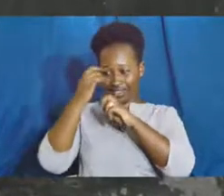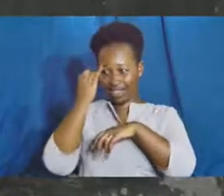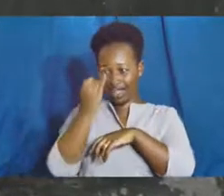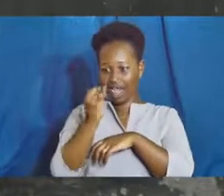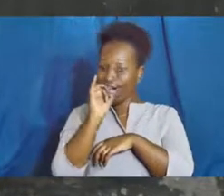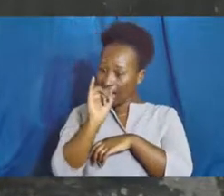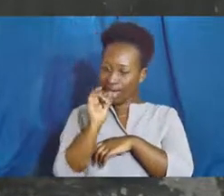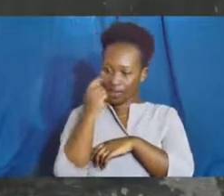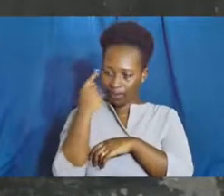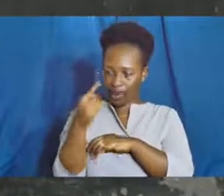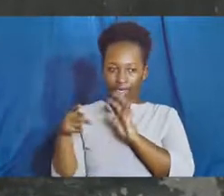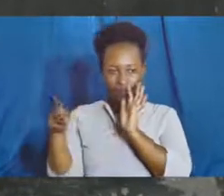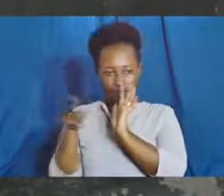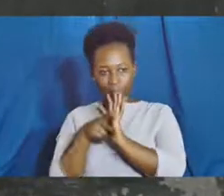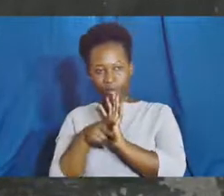to plus